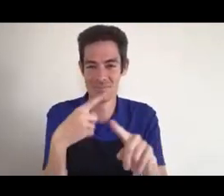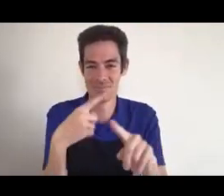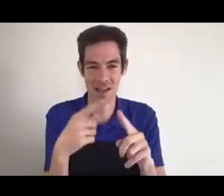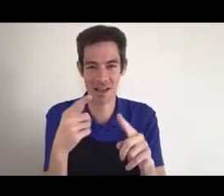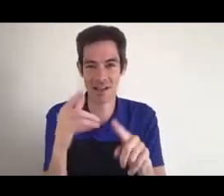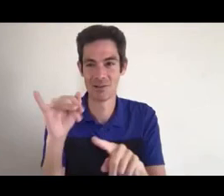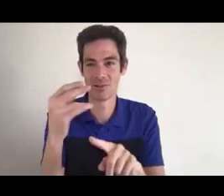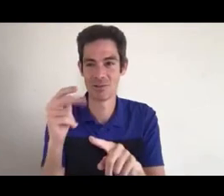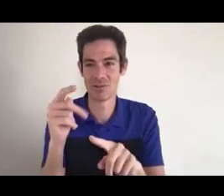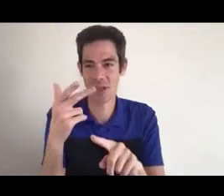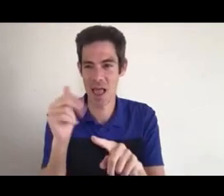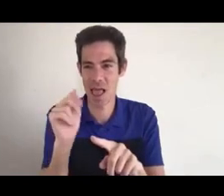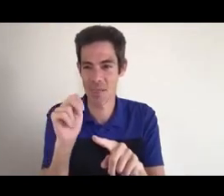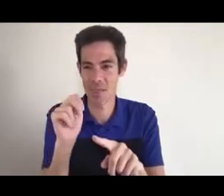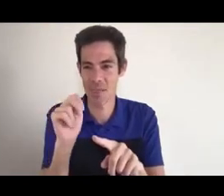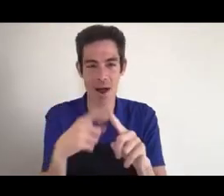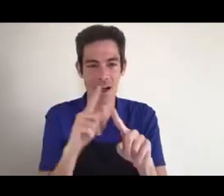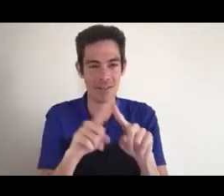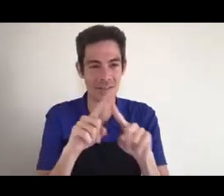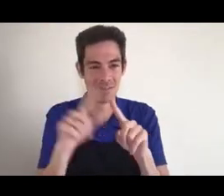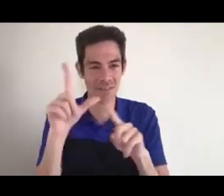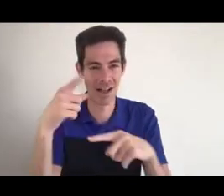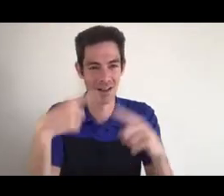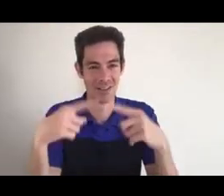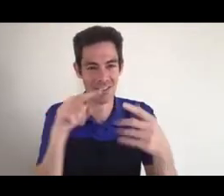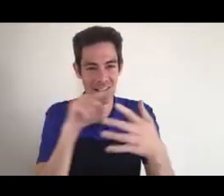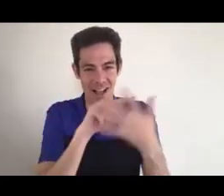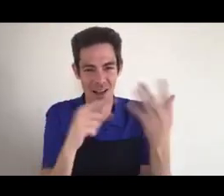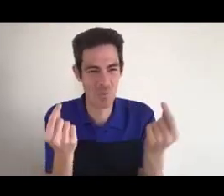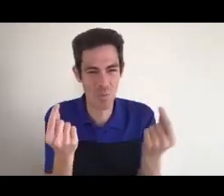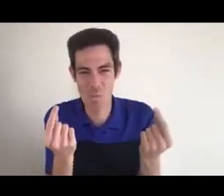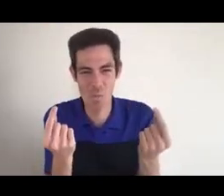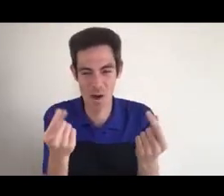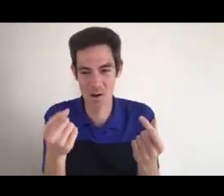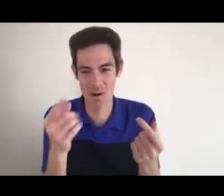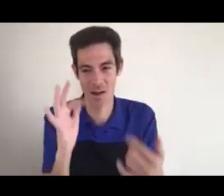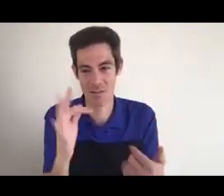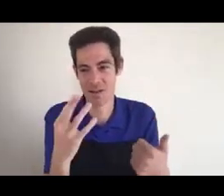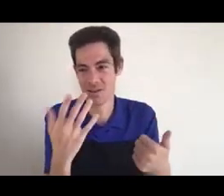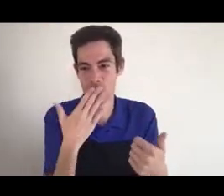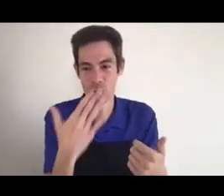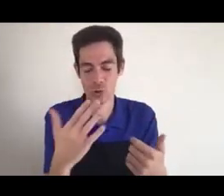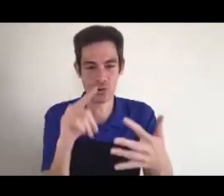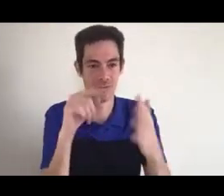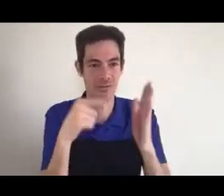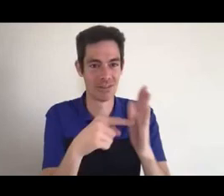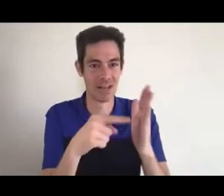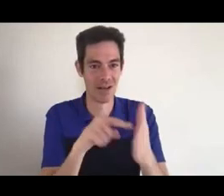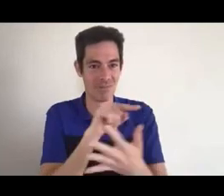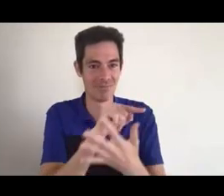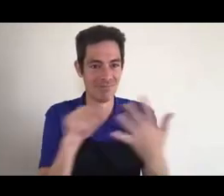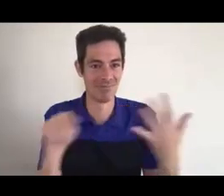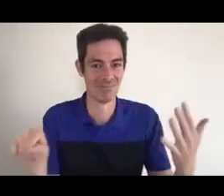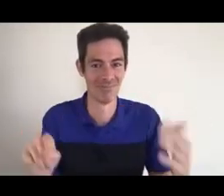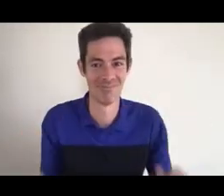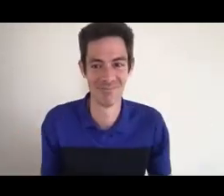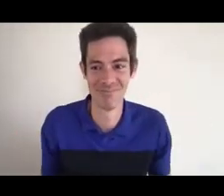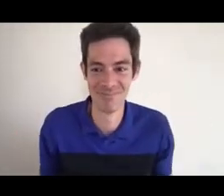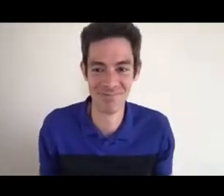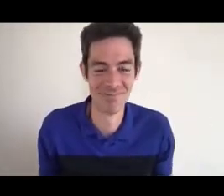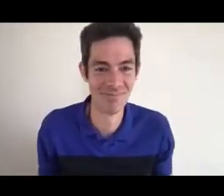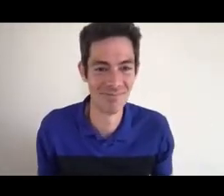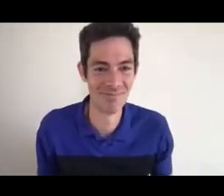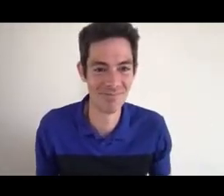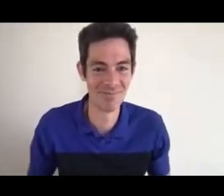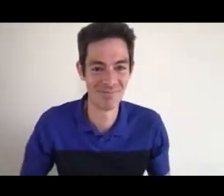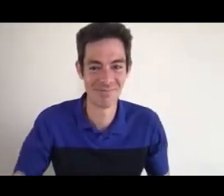that. Someone asked, Jonathan asked about the different letter signs, and there were some good